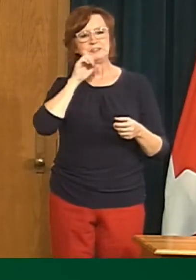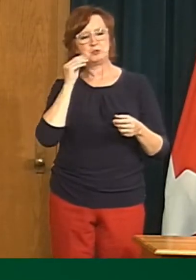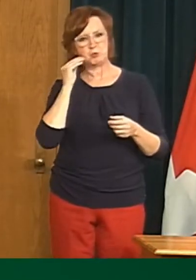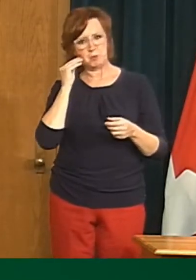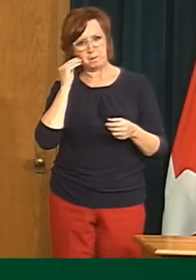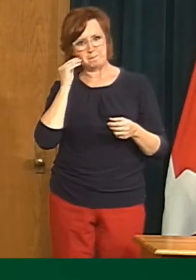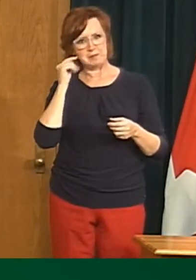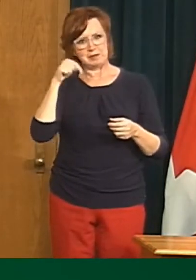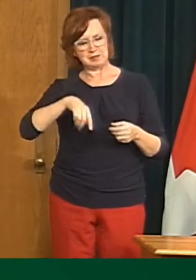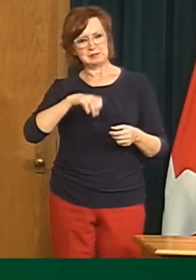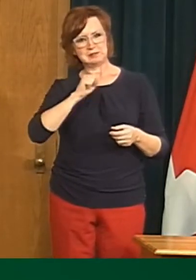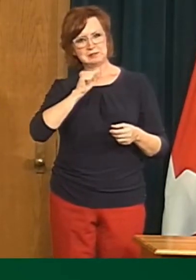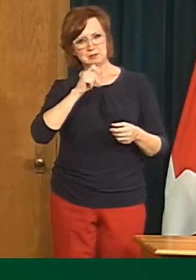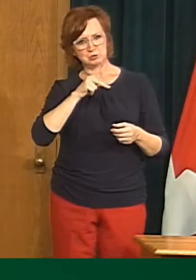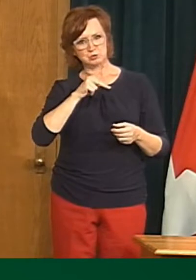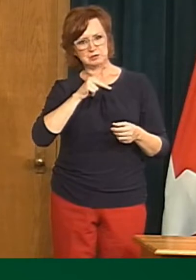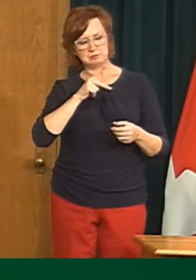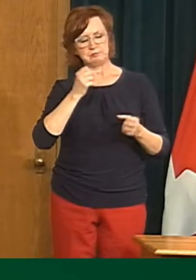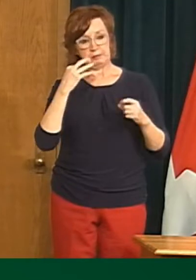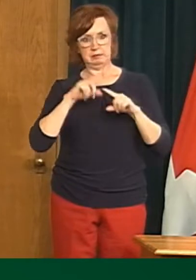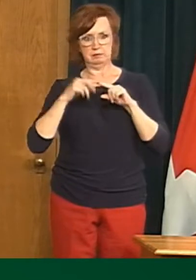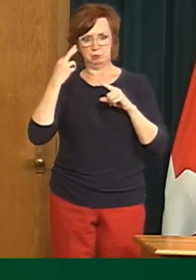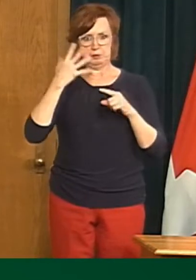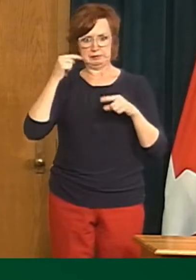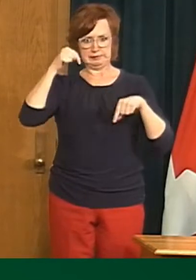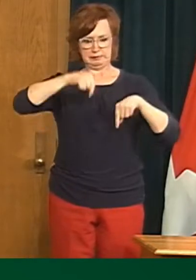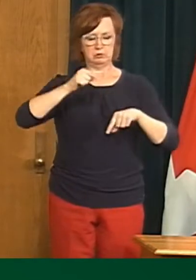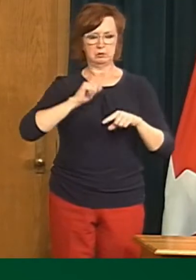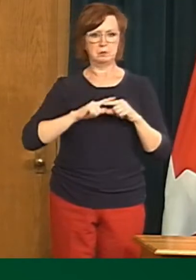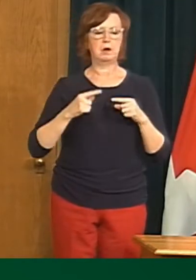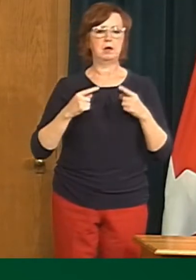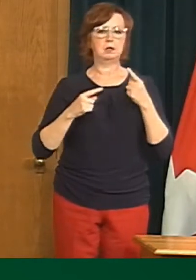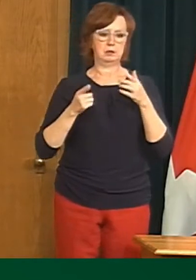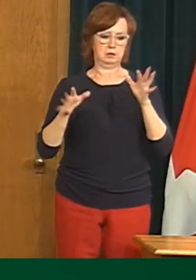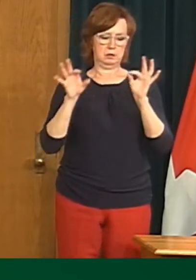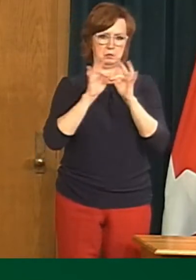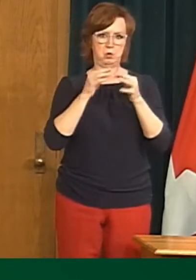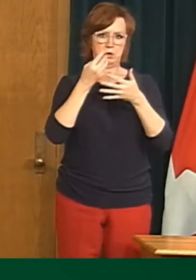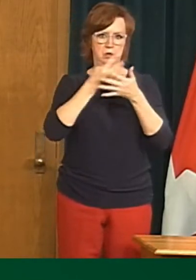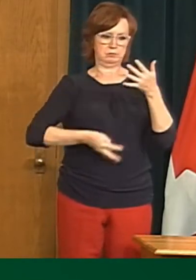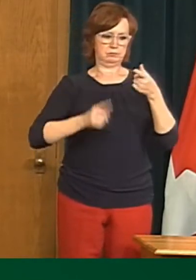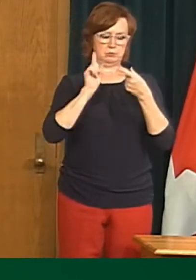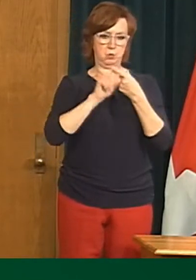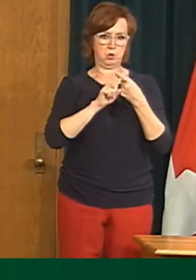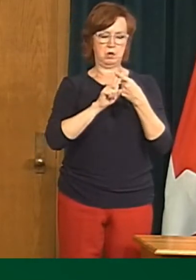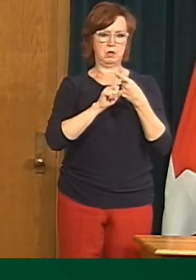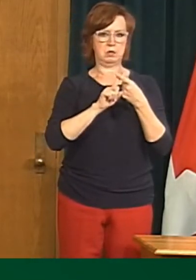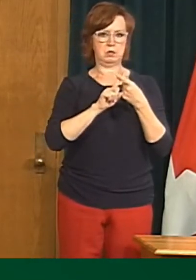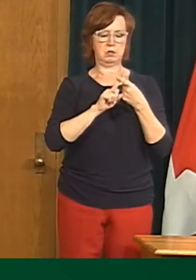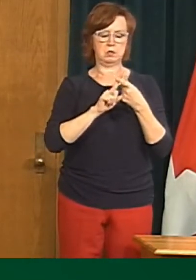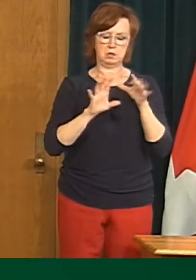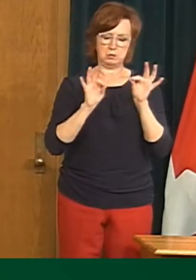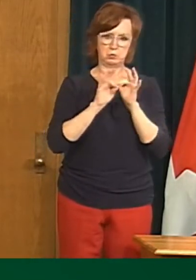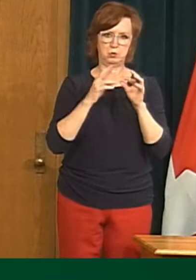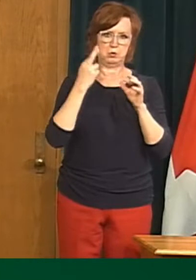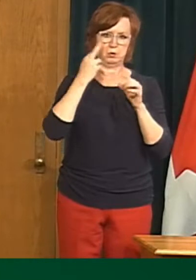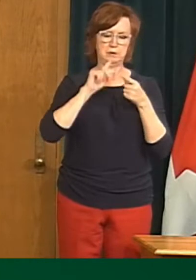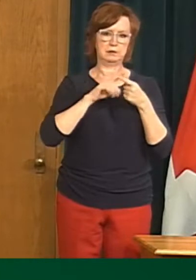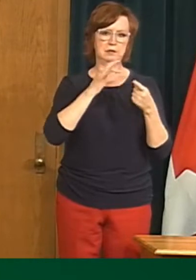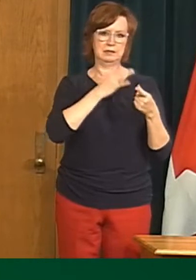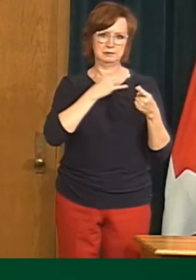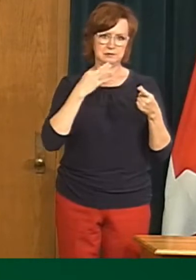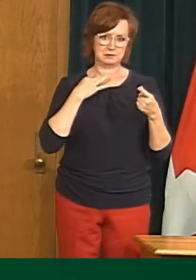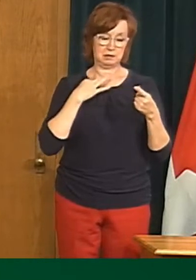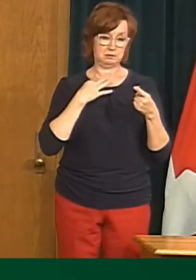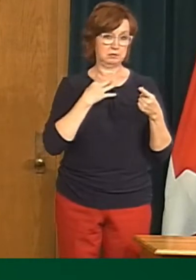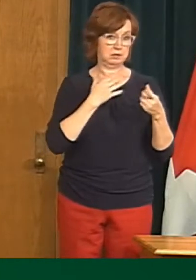of reasons. But first and foremost among them would be the staff that are working in our long-term care homes, whether they be